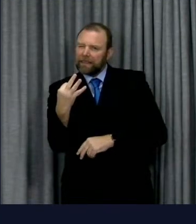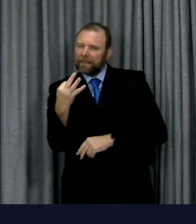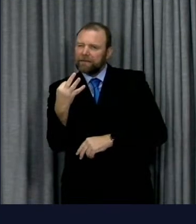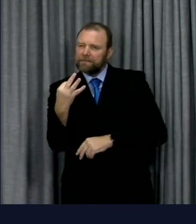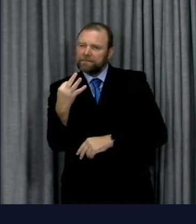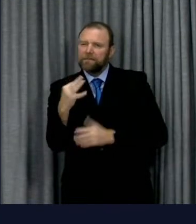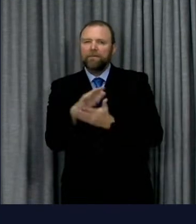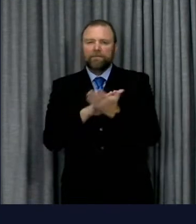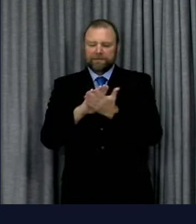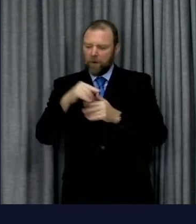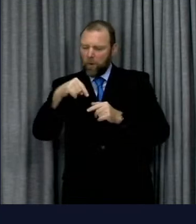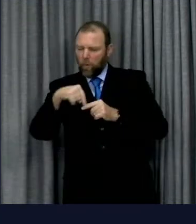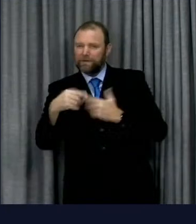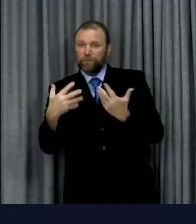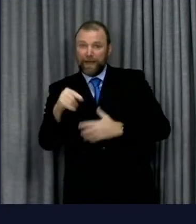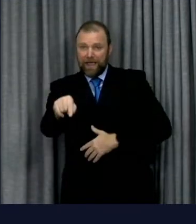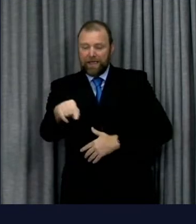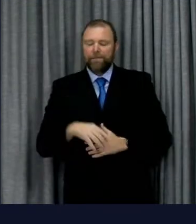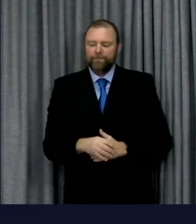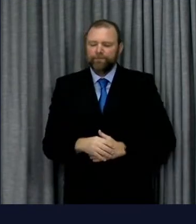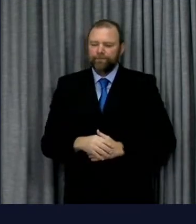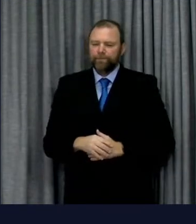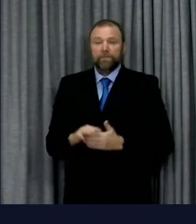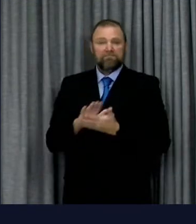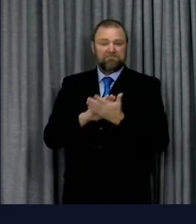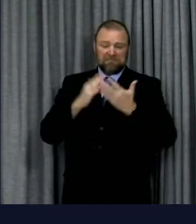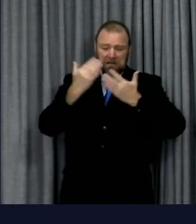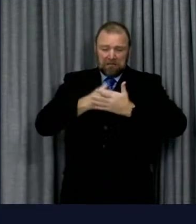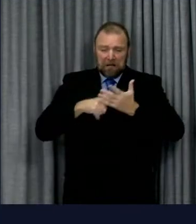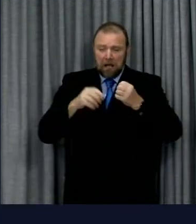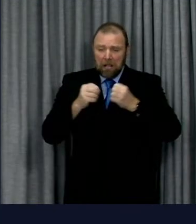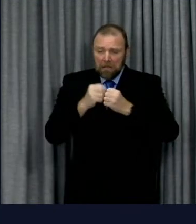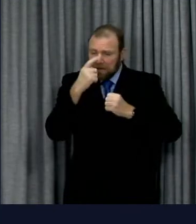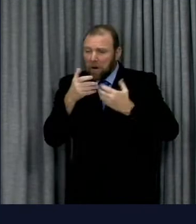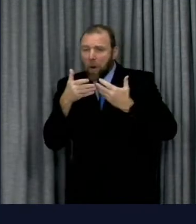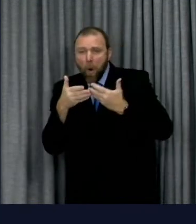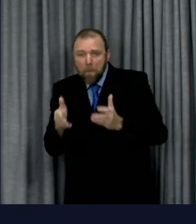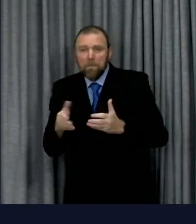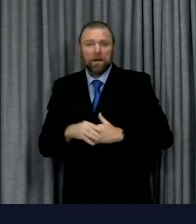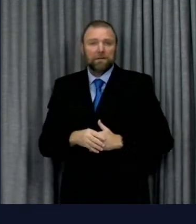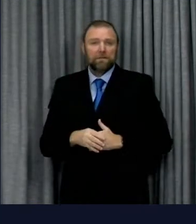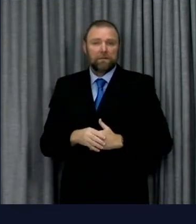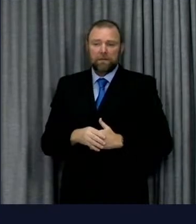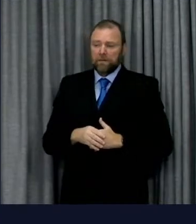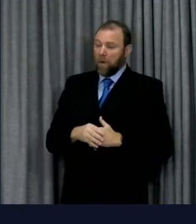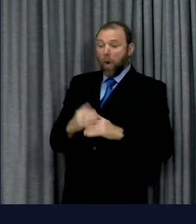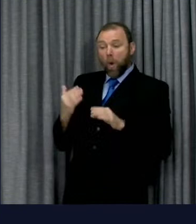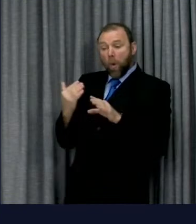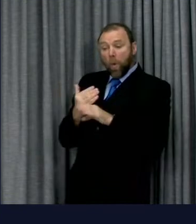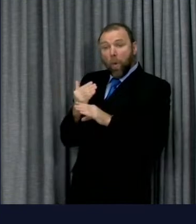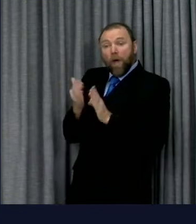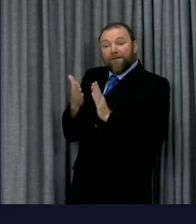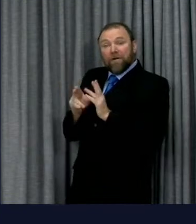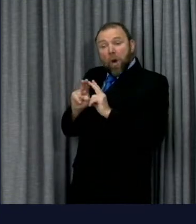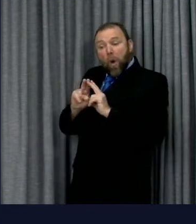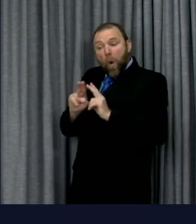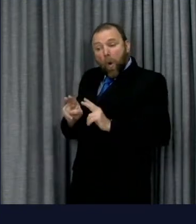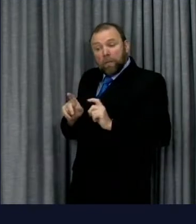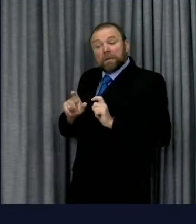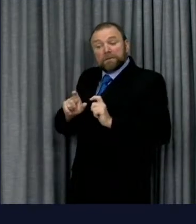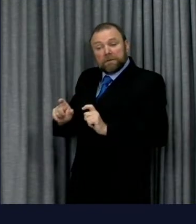This will mean nightclubs will be able to reopen. Working from home, while still important, will not be a